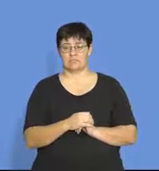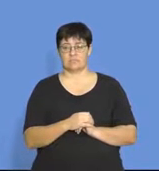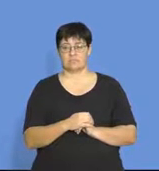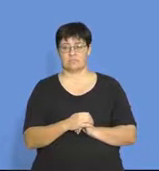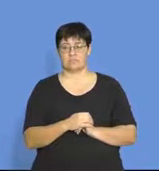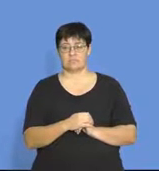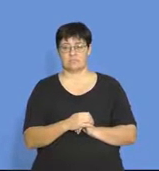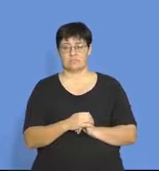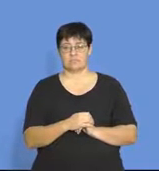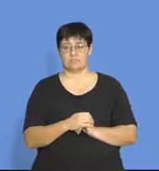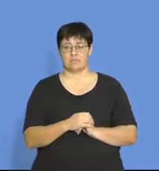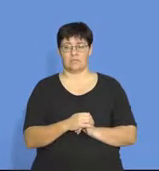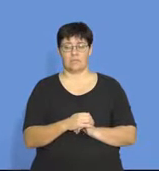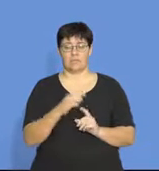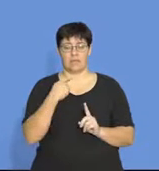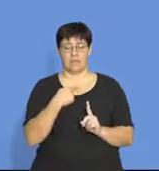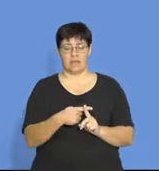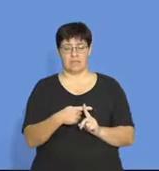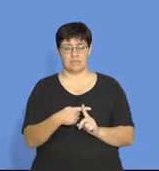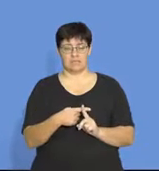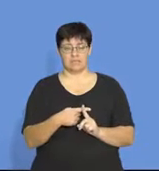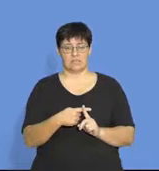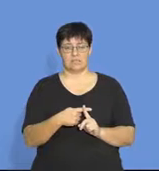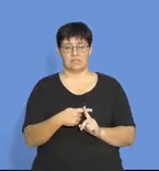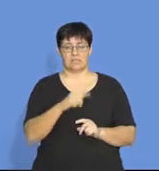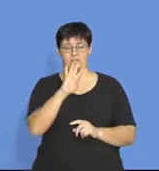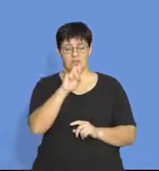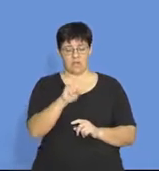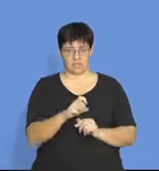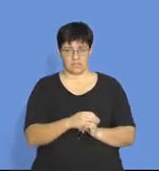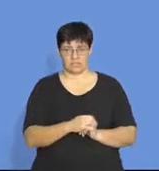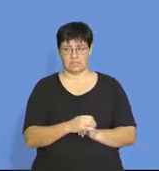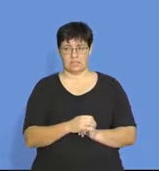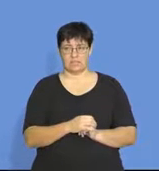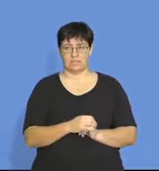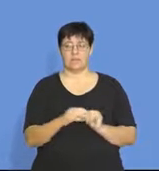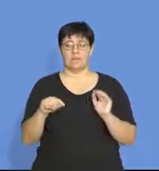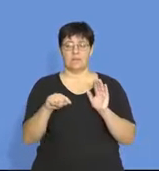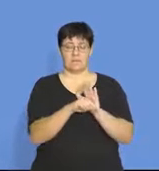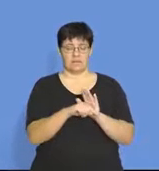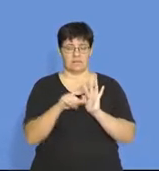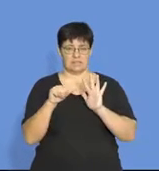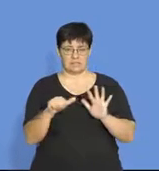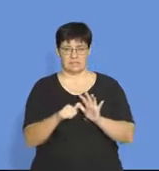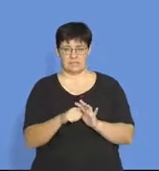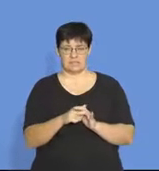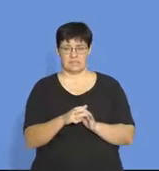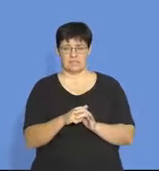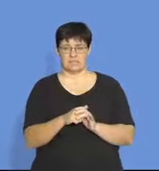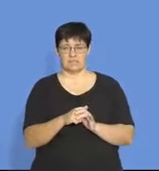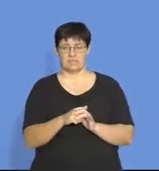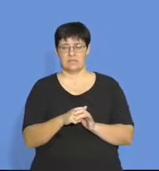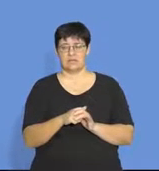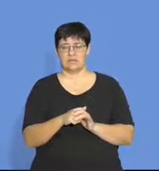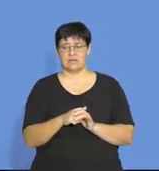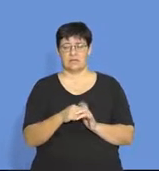properly. 2x squared, and this will give me 4x, so it's plus 4x. It